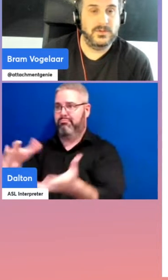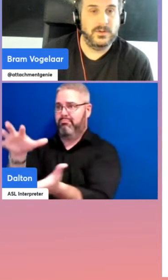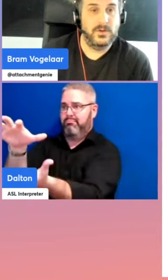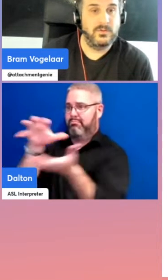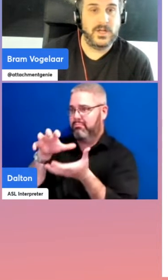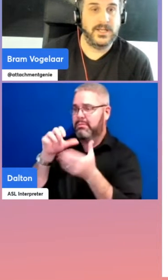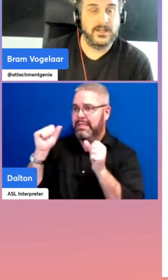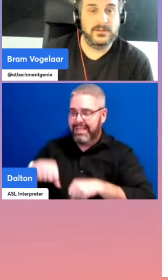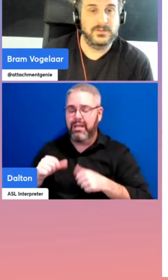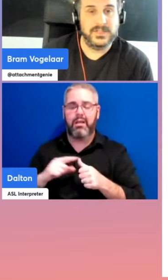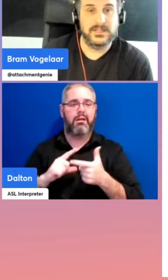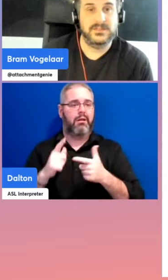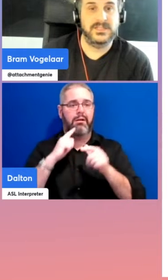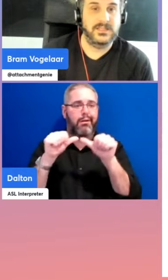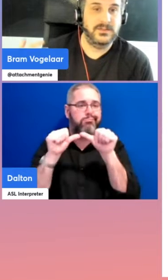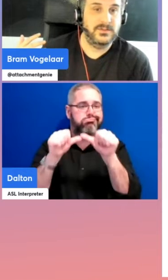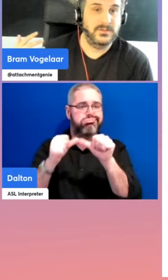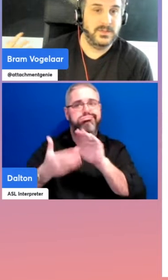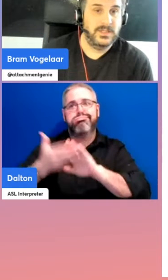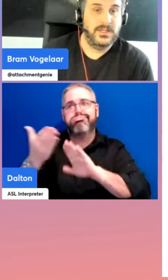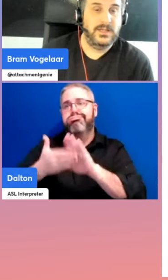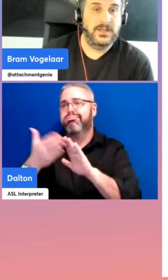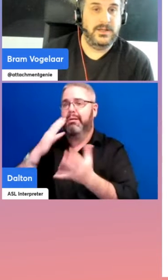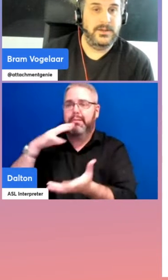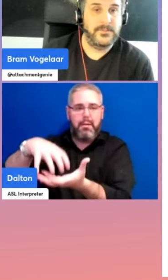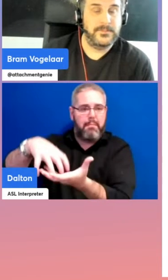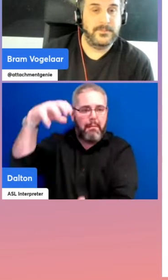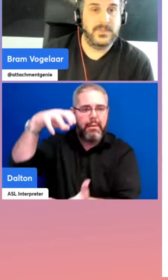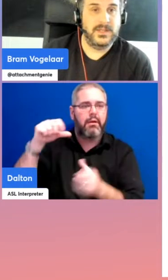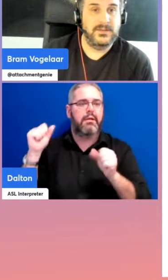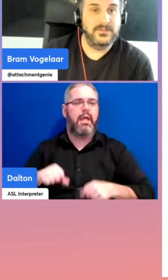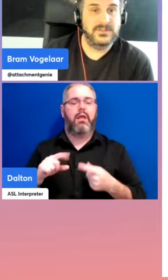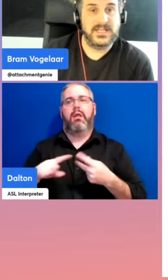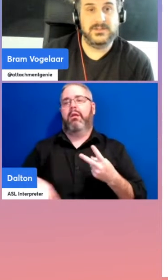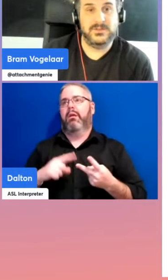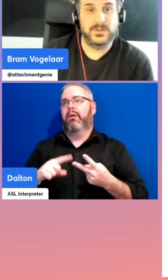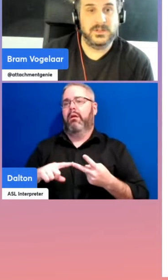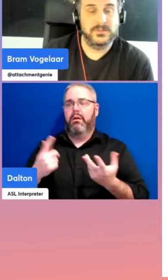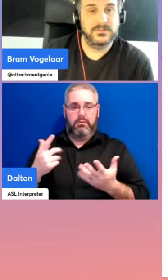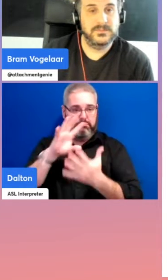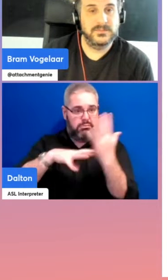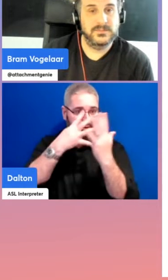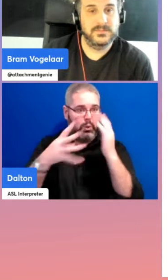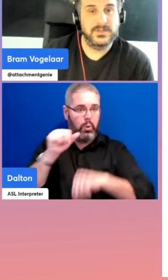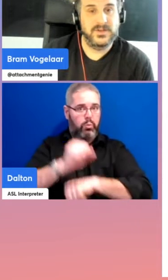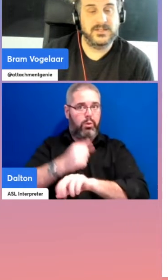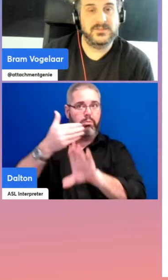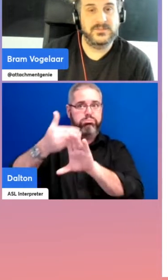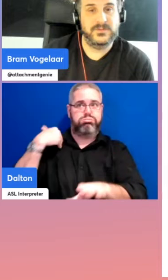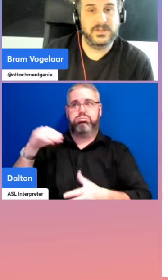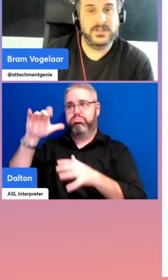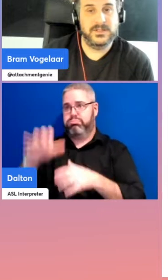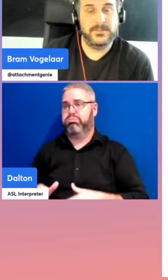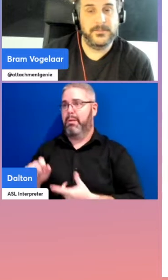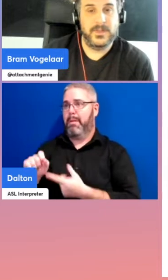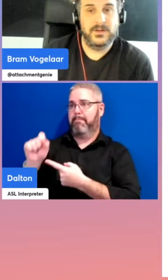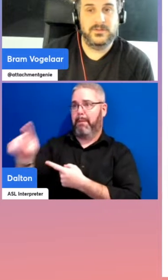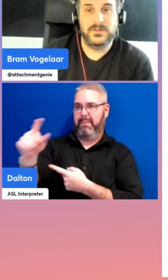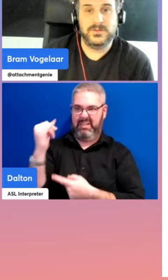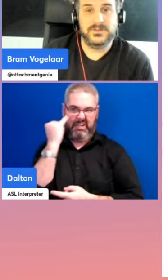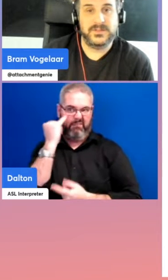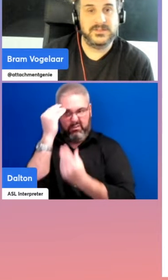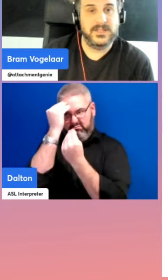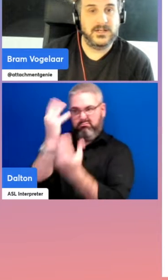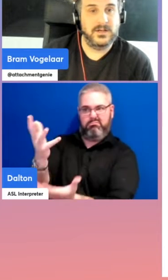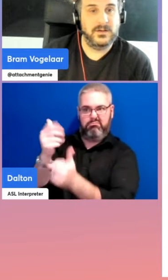long-term, long-running containers. It can do even scheduled work if you ask it for it.